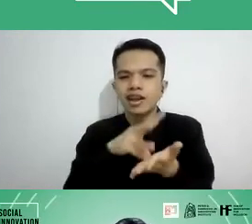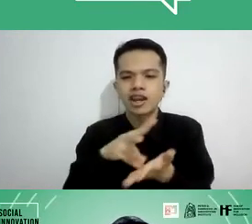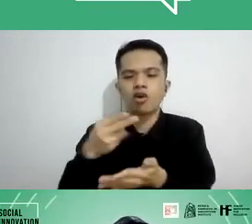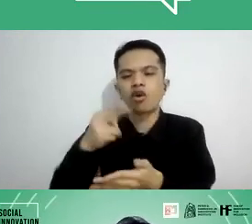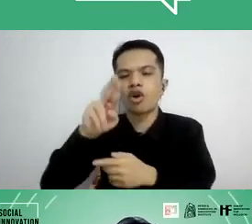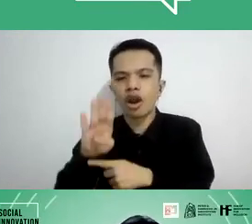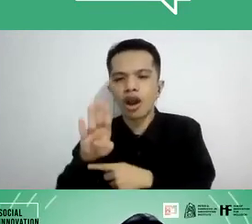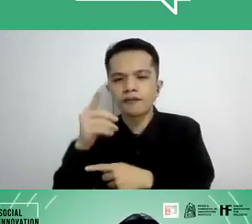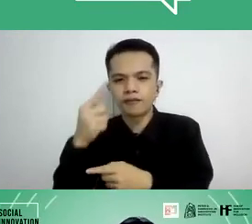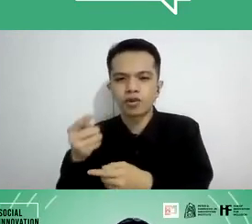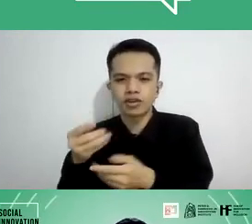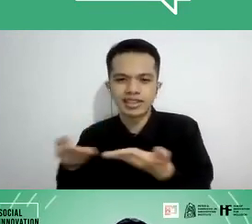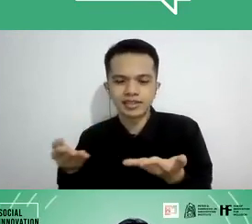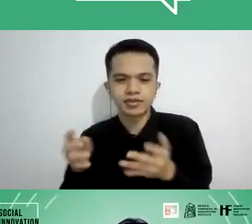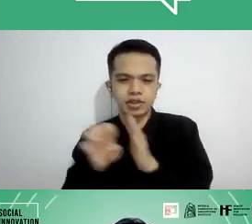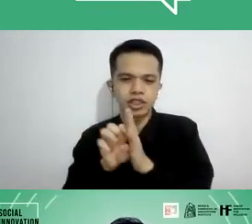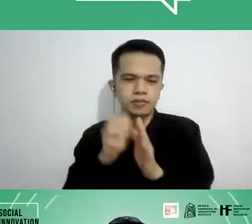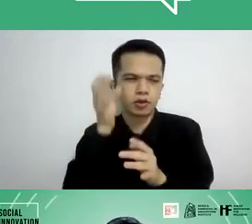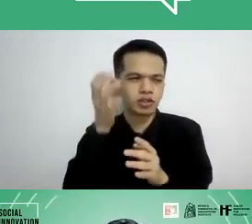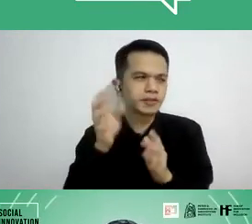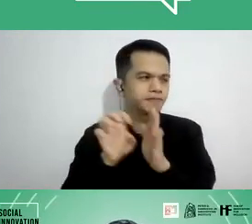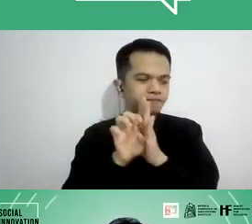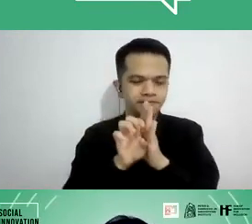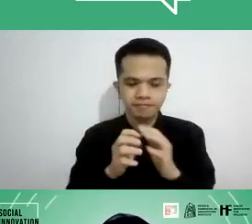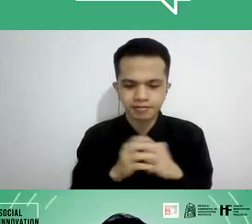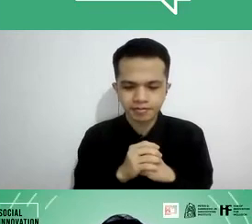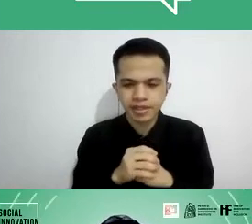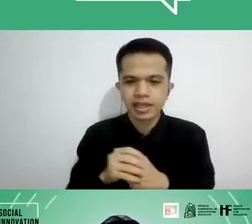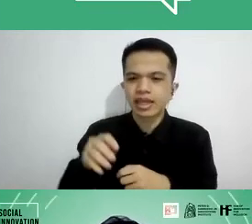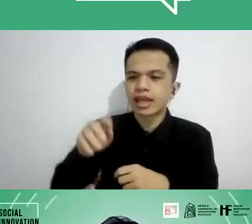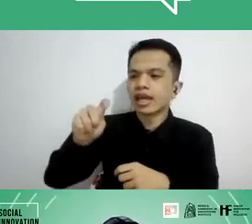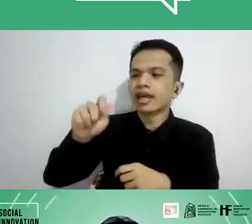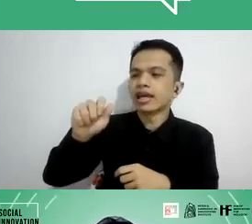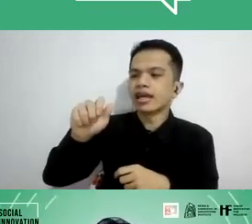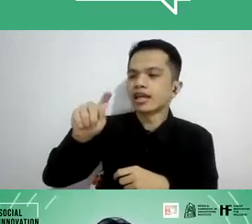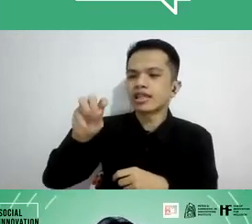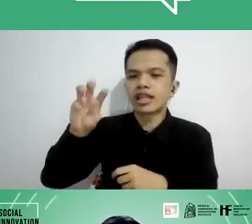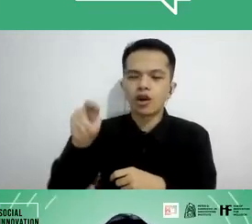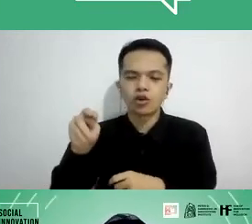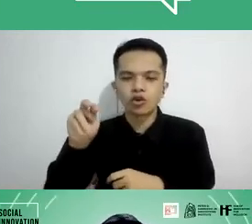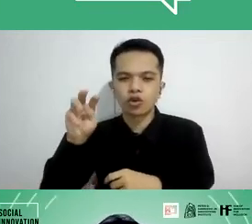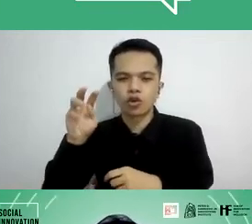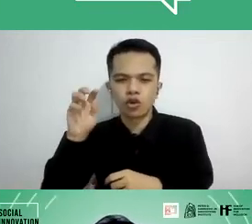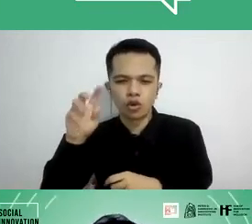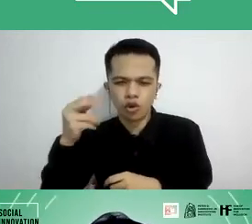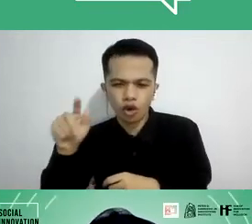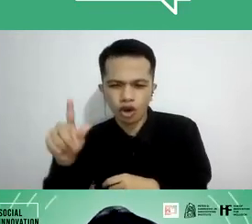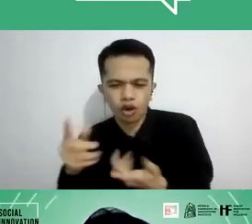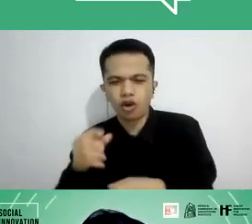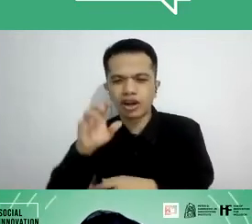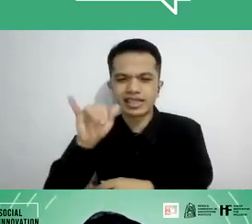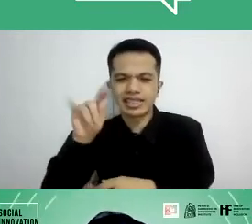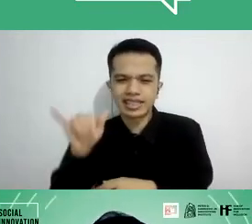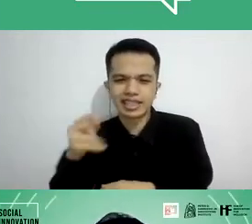of things. So the concept of, for example, like a town hall, city hall. Imagine that instead of having to go